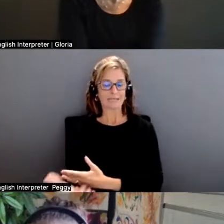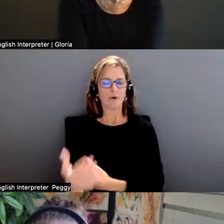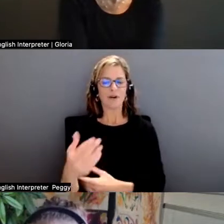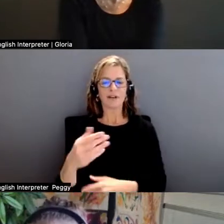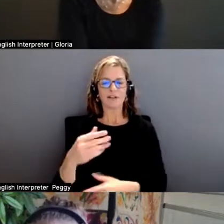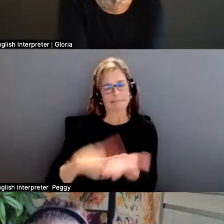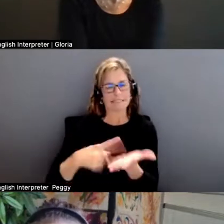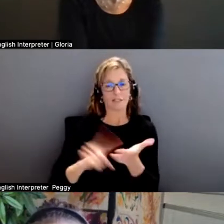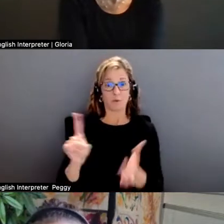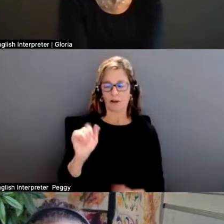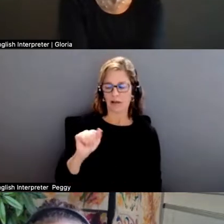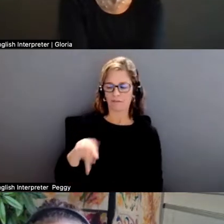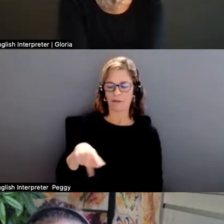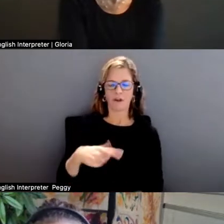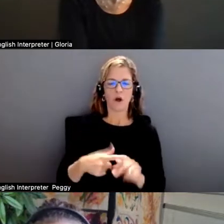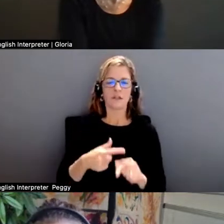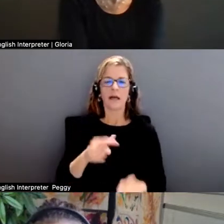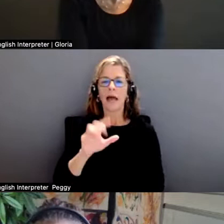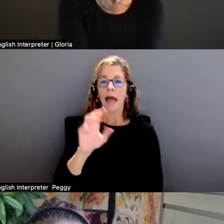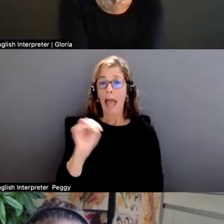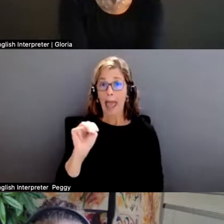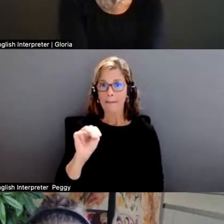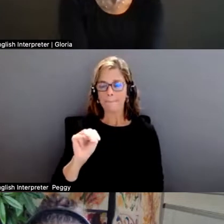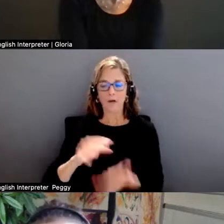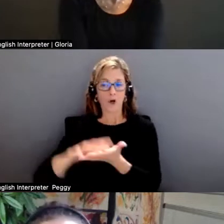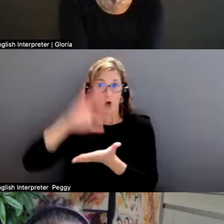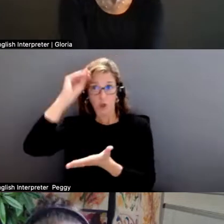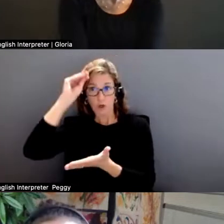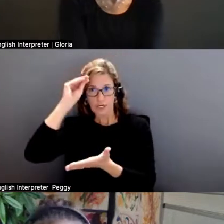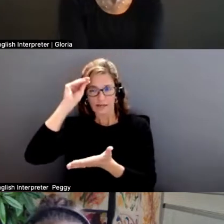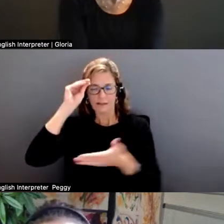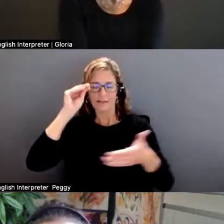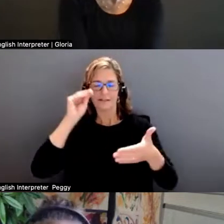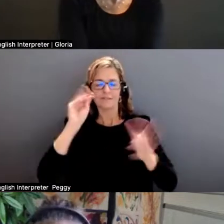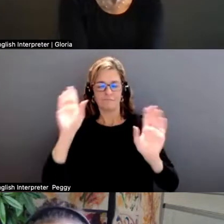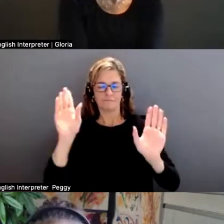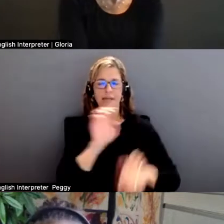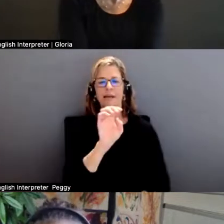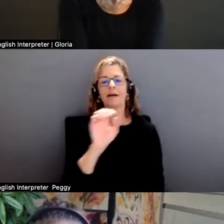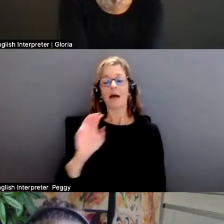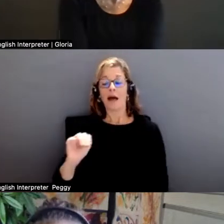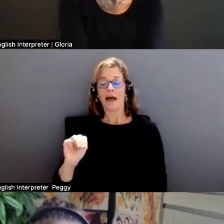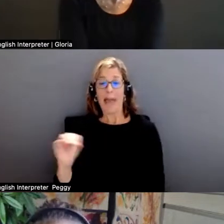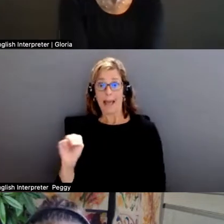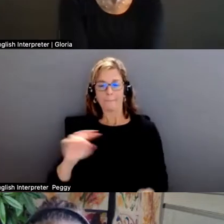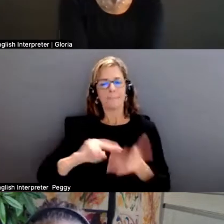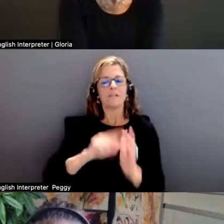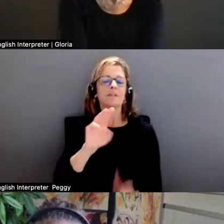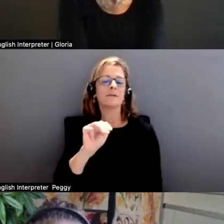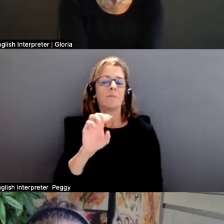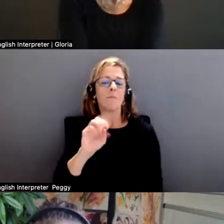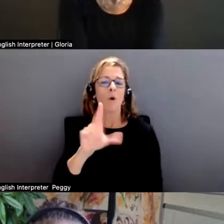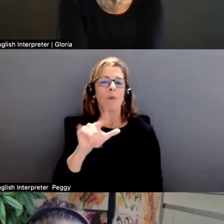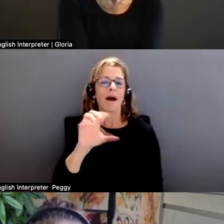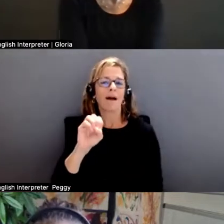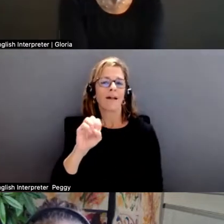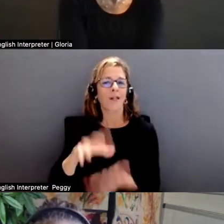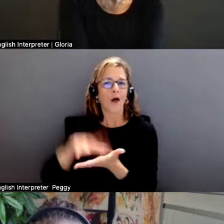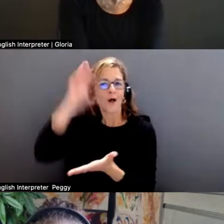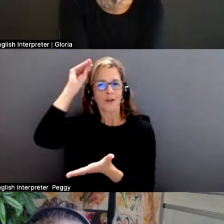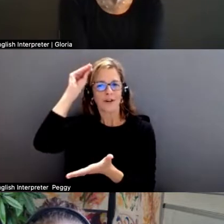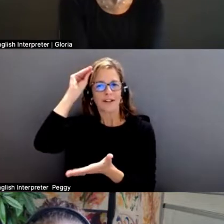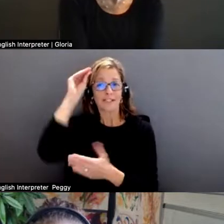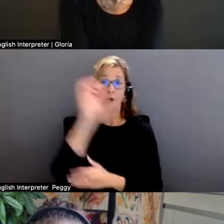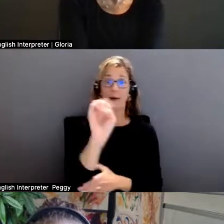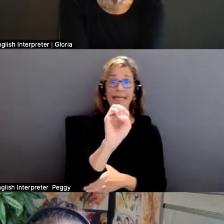a subset of e-learning. So M being for mobile rather than, and we were